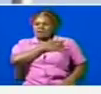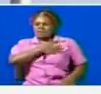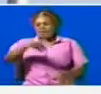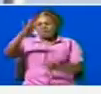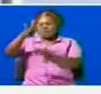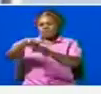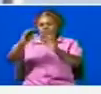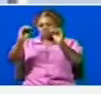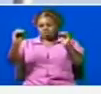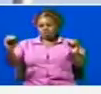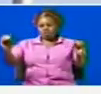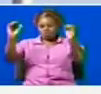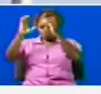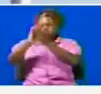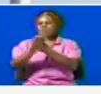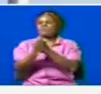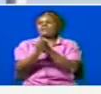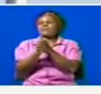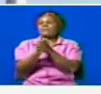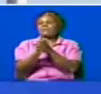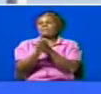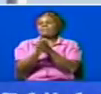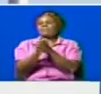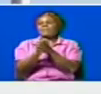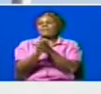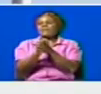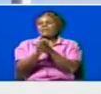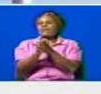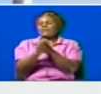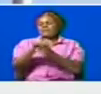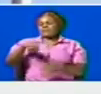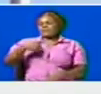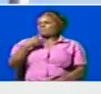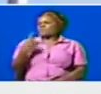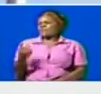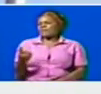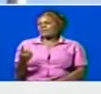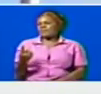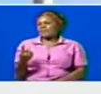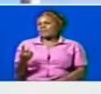kutokwenda kupiga kura kwa Jubilee. Sasa nyama hasi tumesema